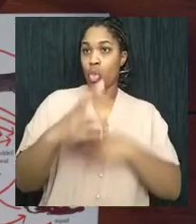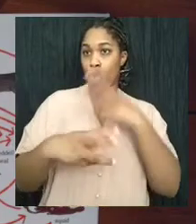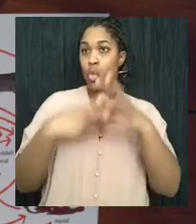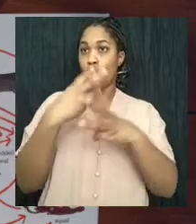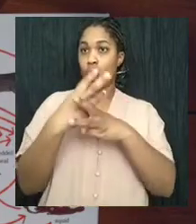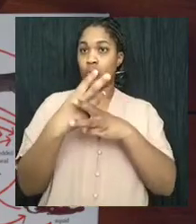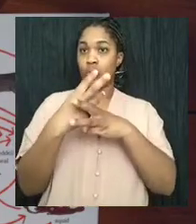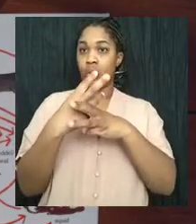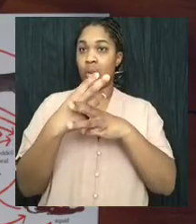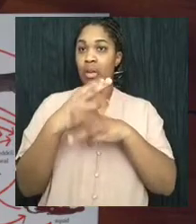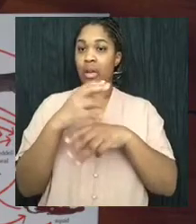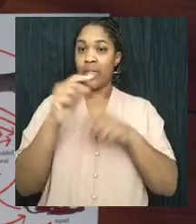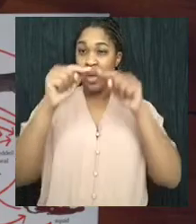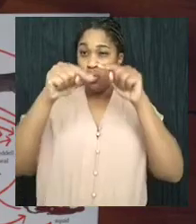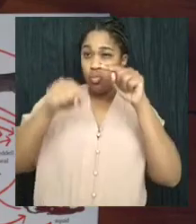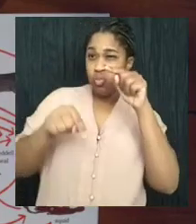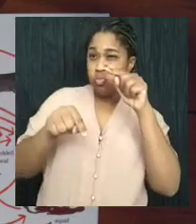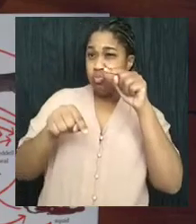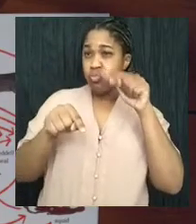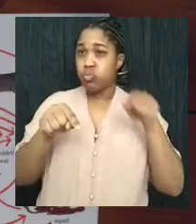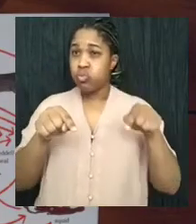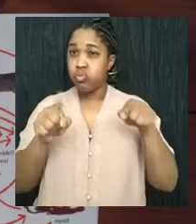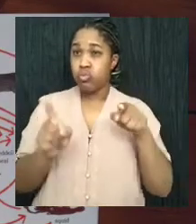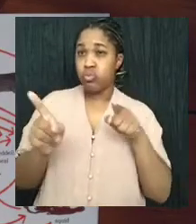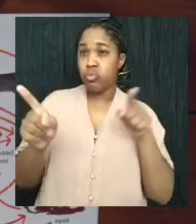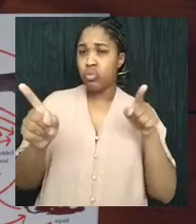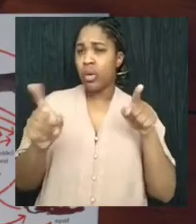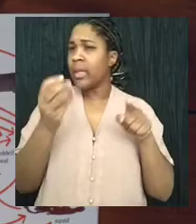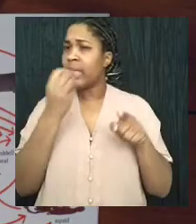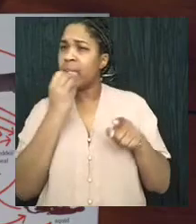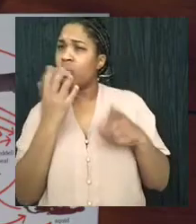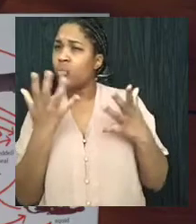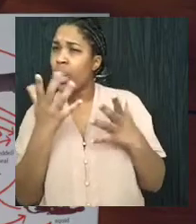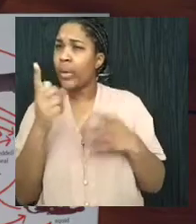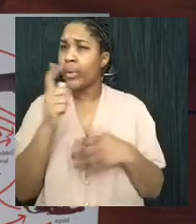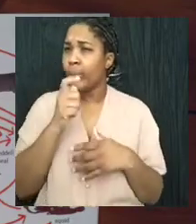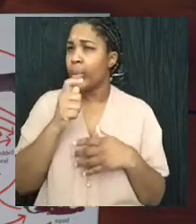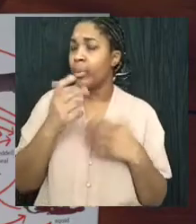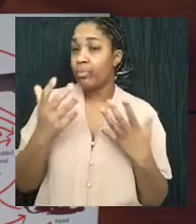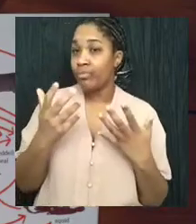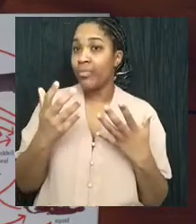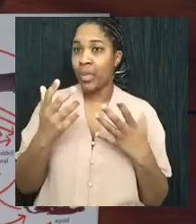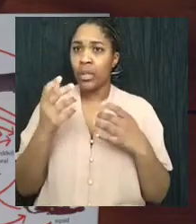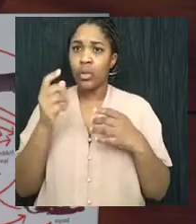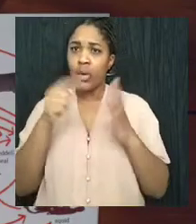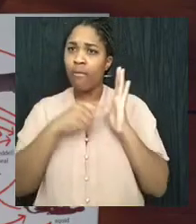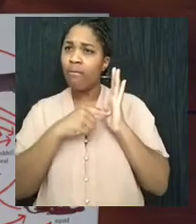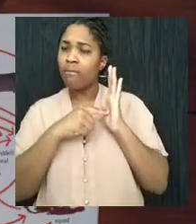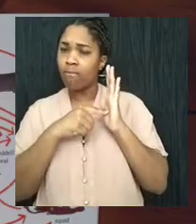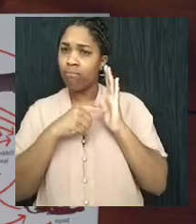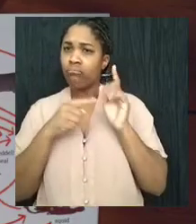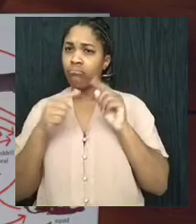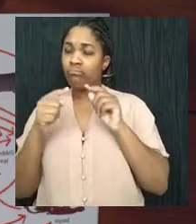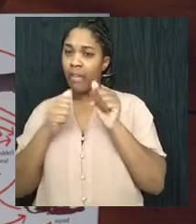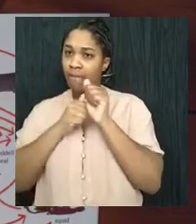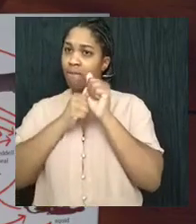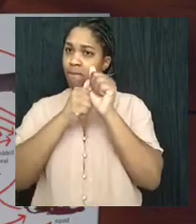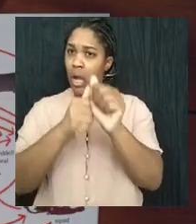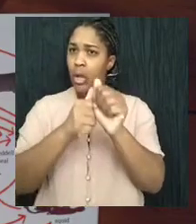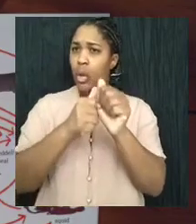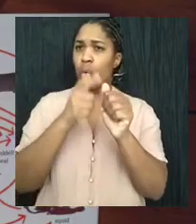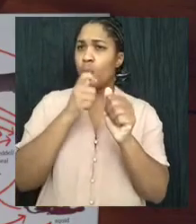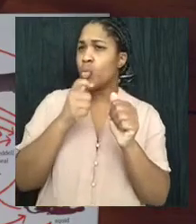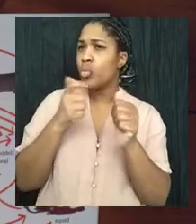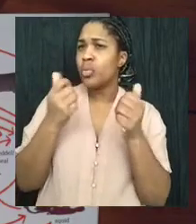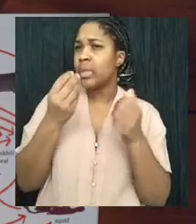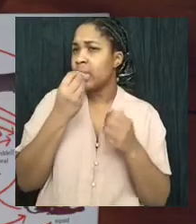what. Follow the arrows and find the animals that feed on krill. One of them is the